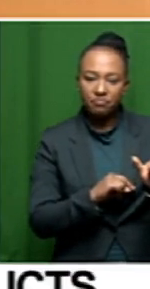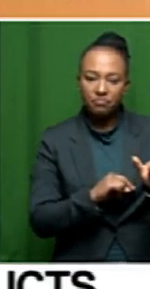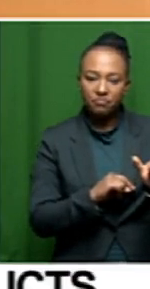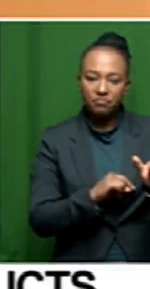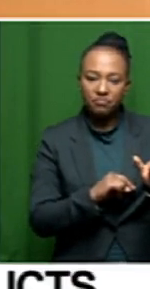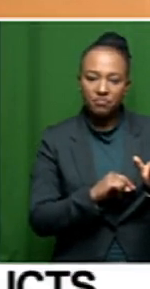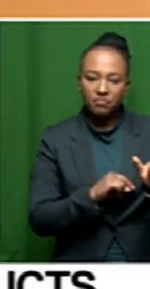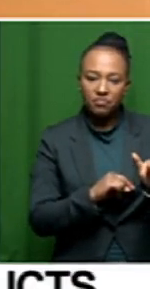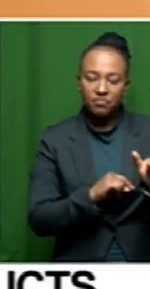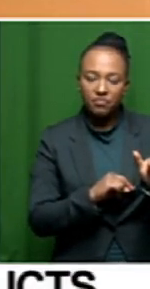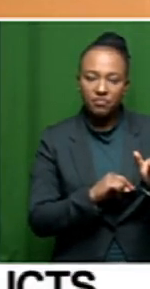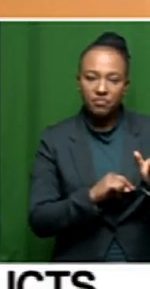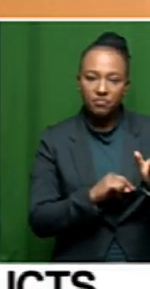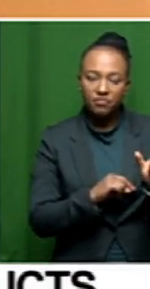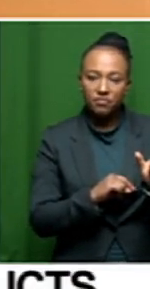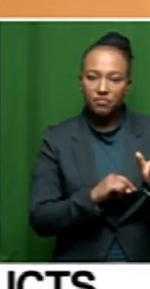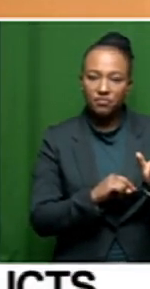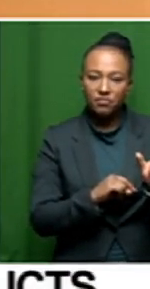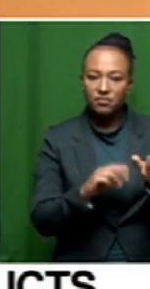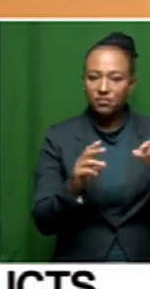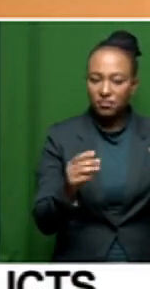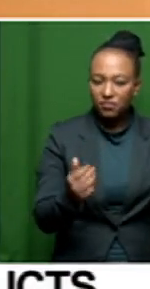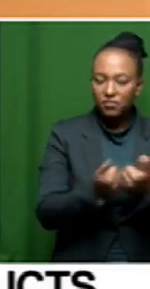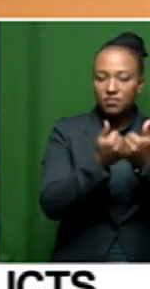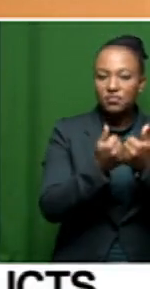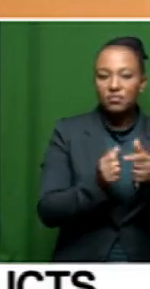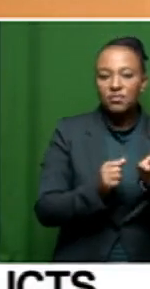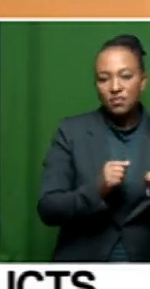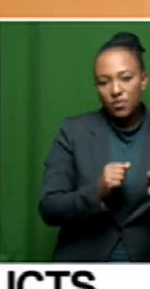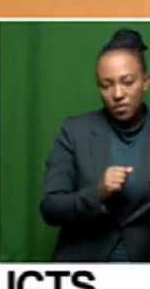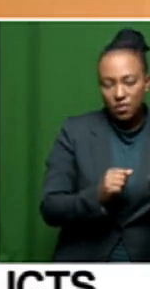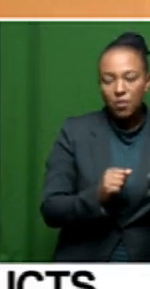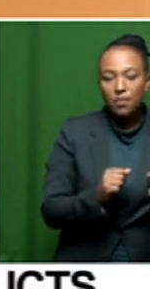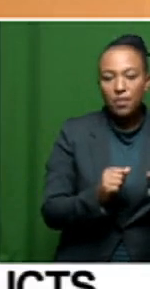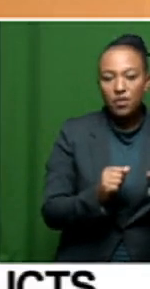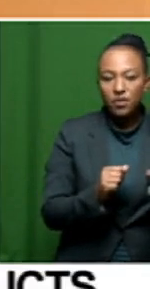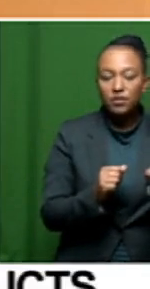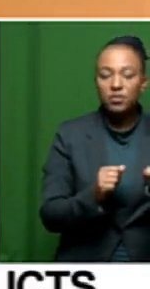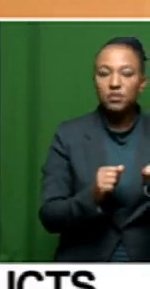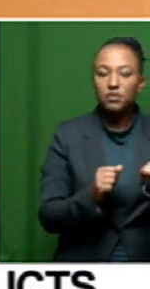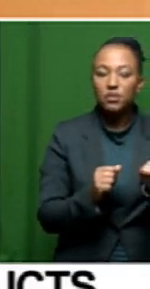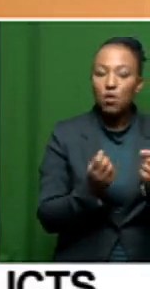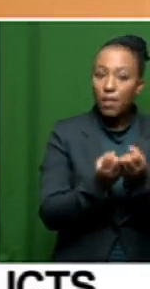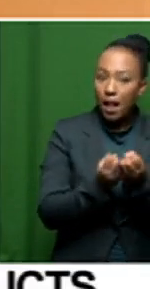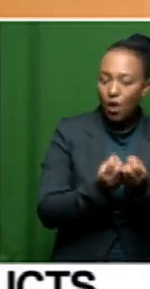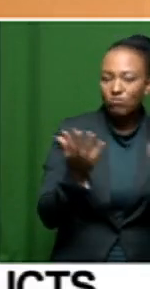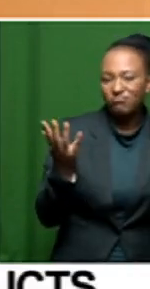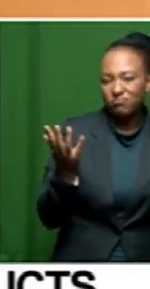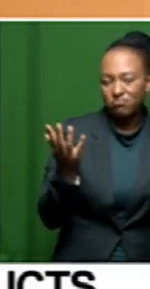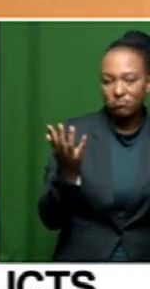In terms of the challenges that they are having, there are a lot that is not